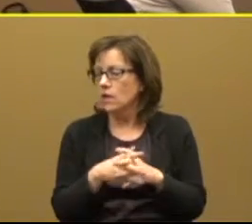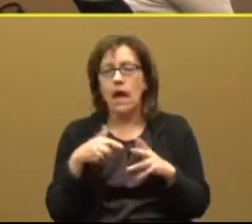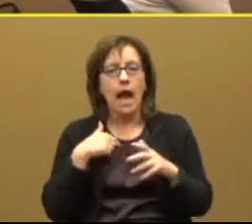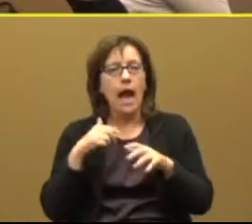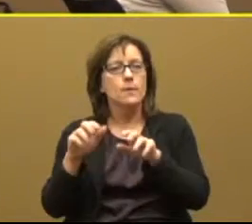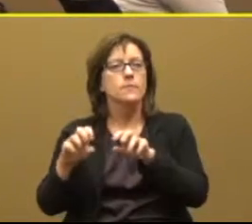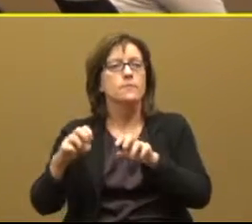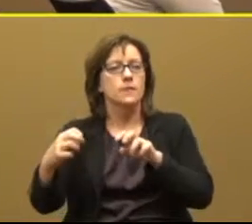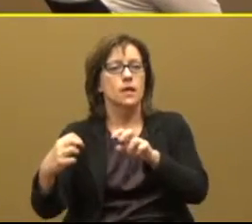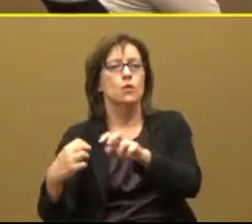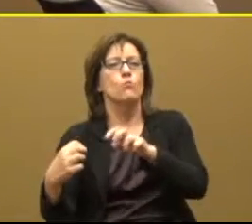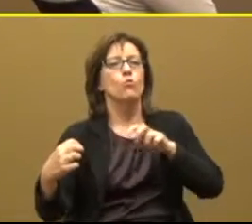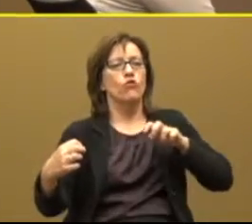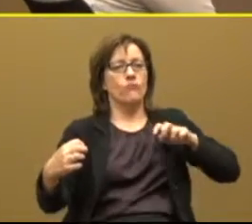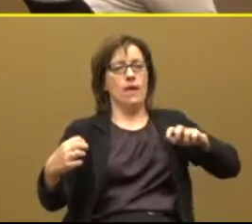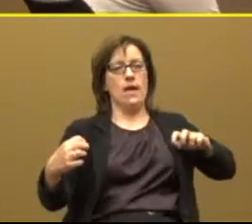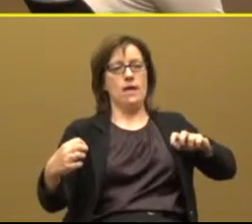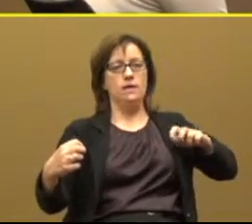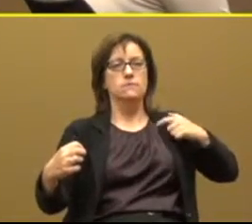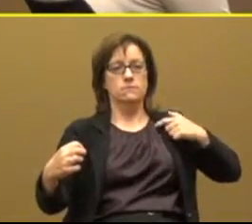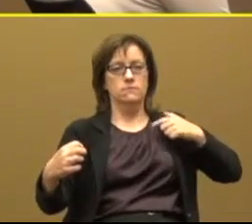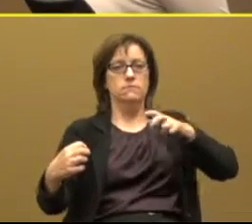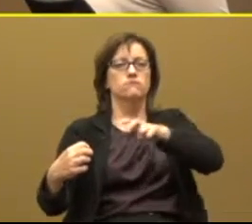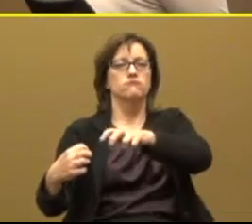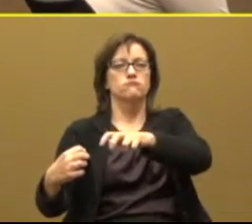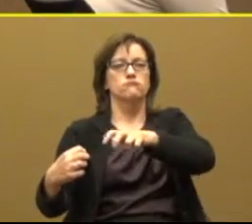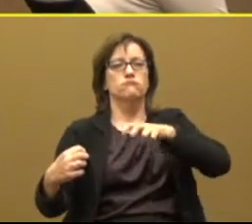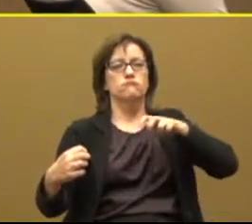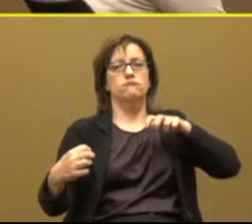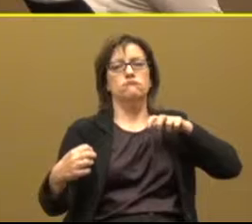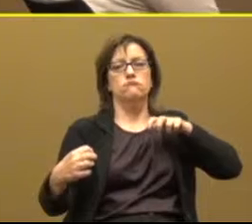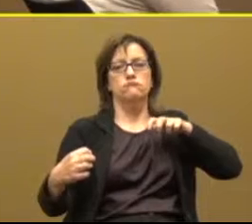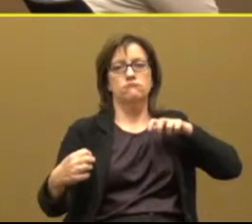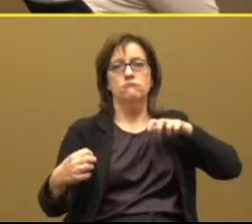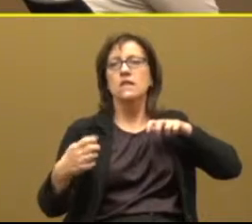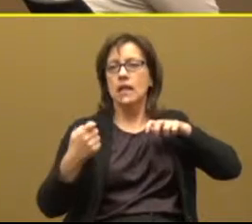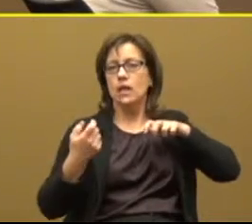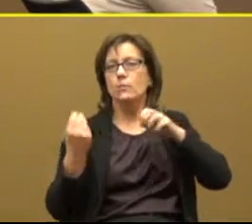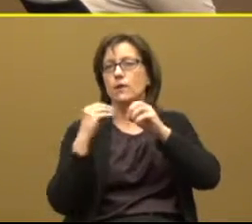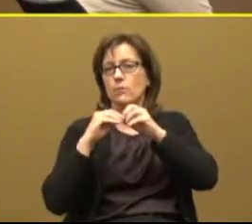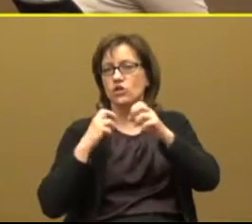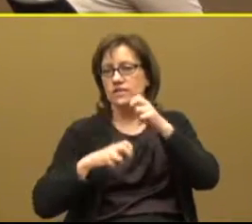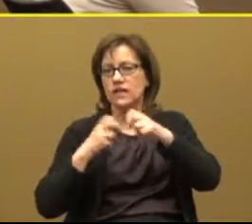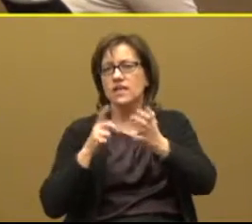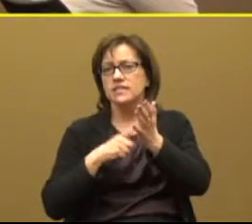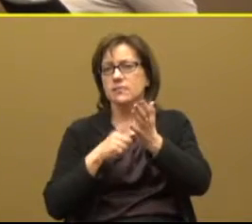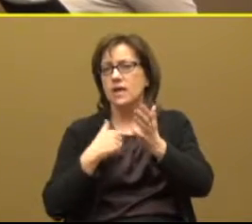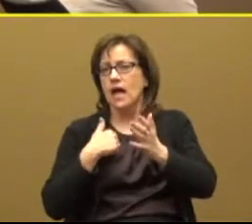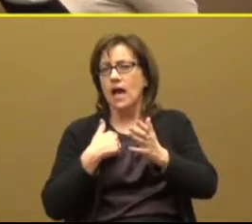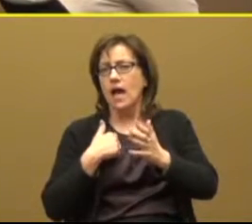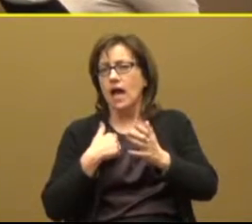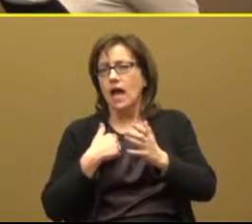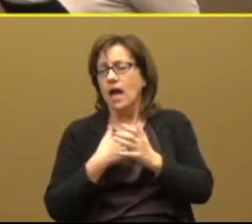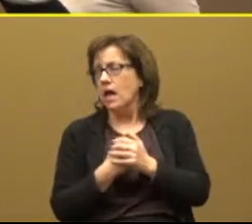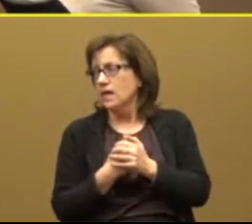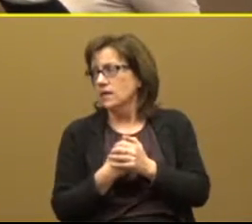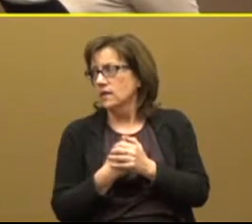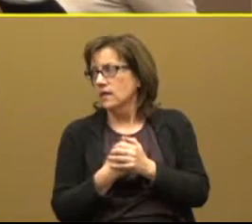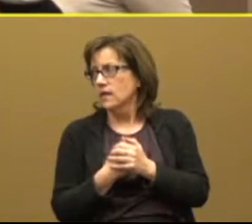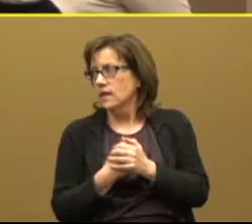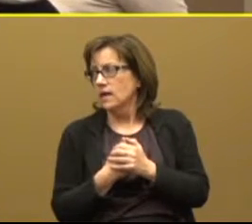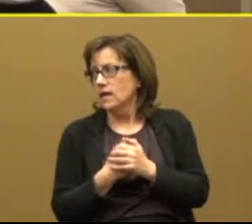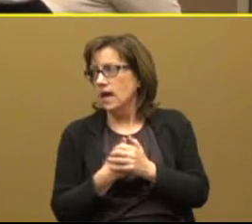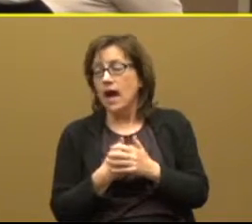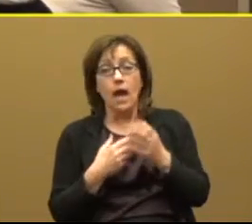scooch back. So it's a little bit more difficult, and sometimes I will eat myself all the way through